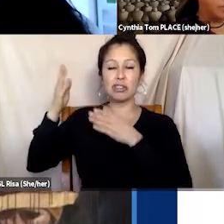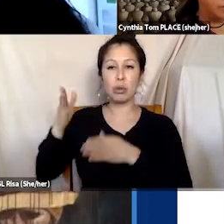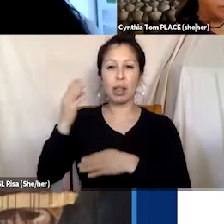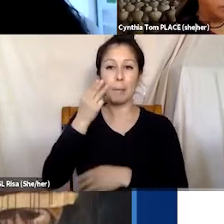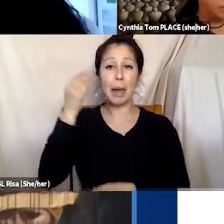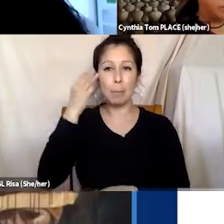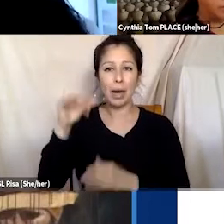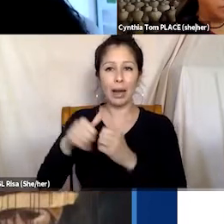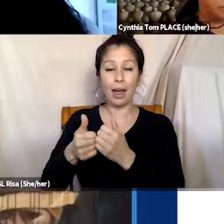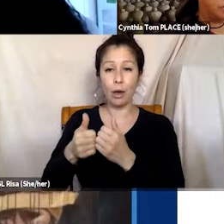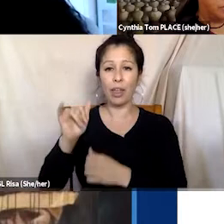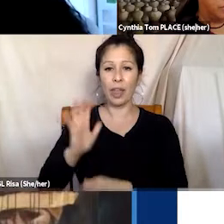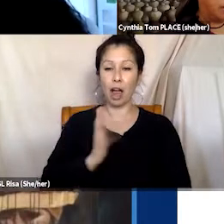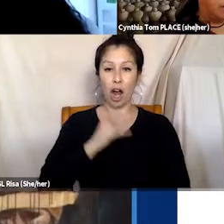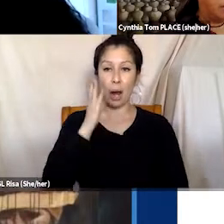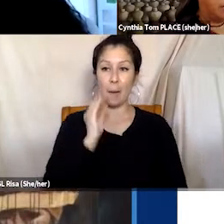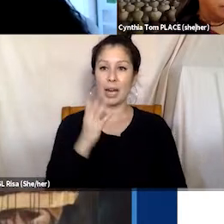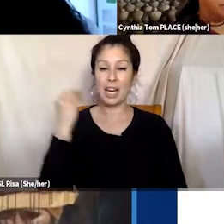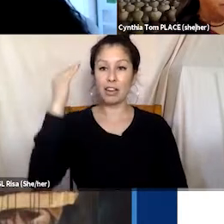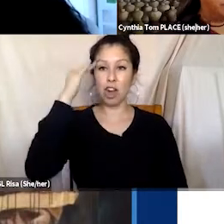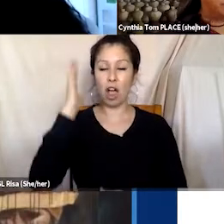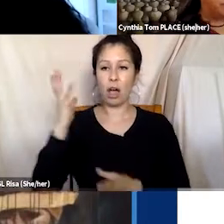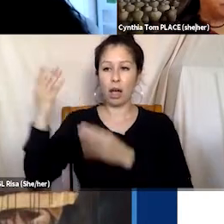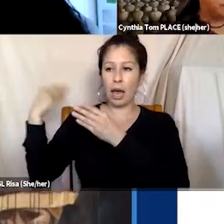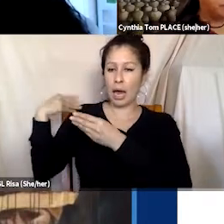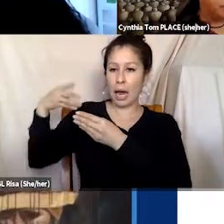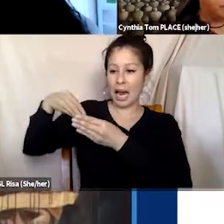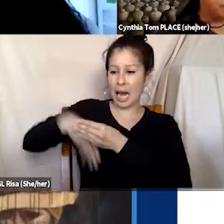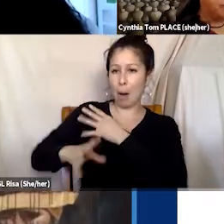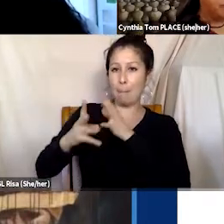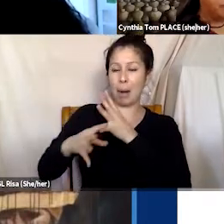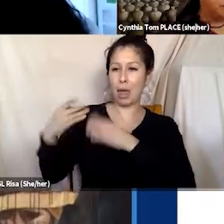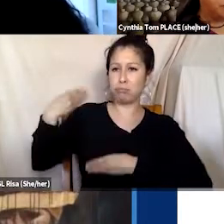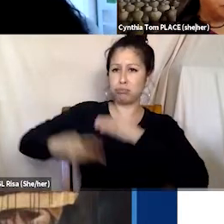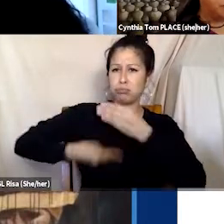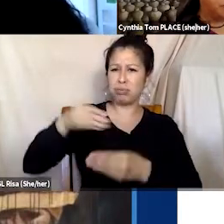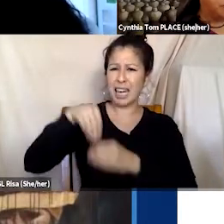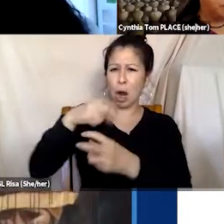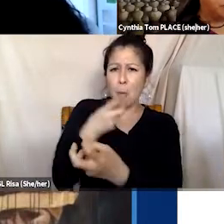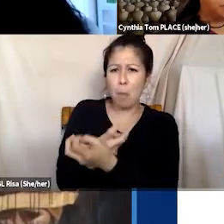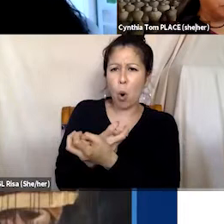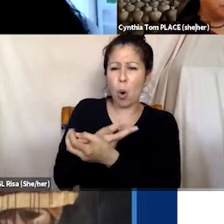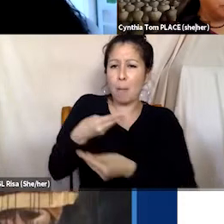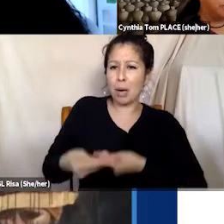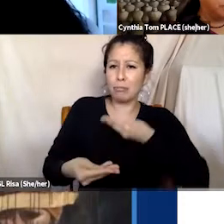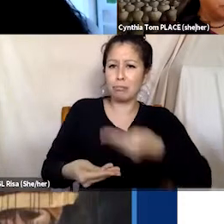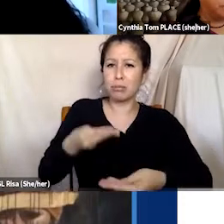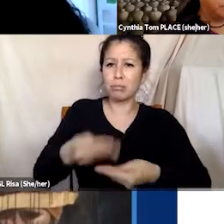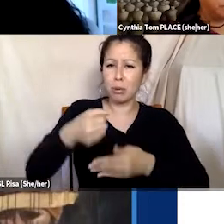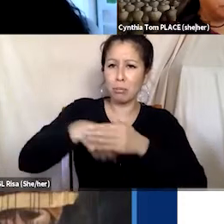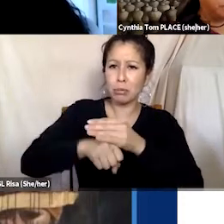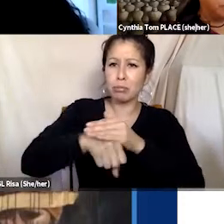the way in which our experiences and knowledge are carried within our blood and our bones and are passed down through our